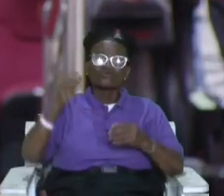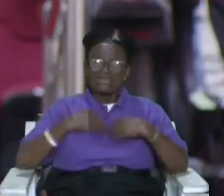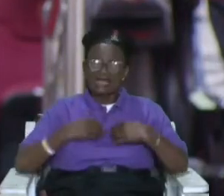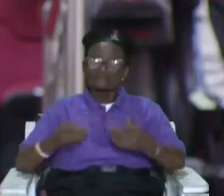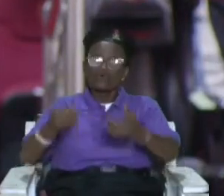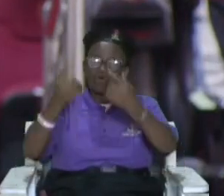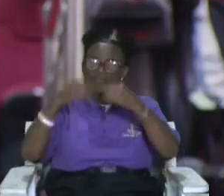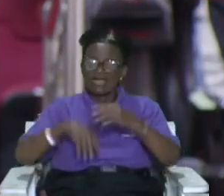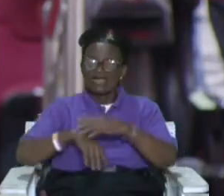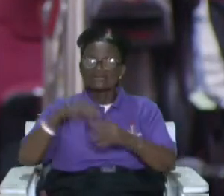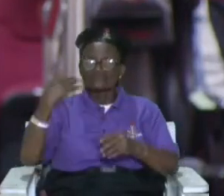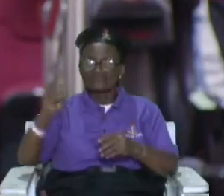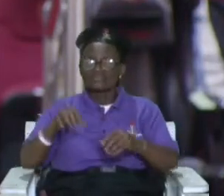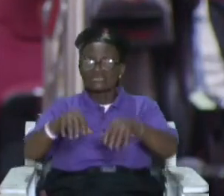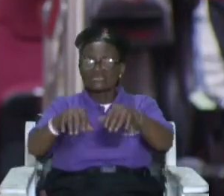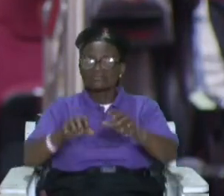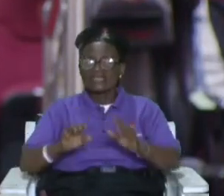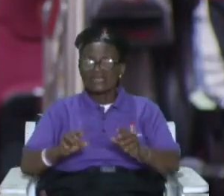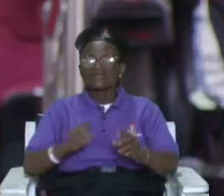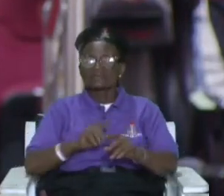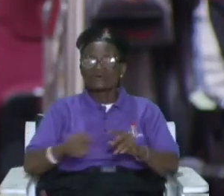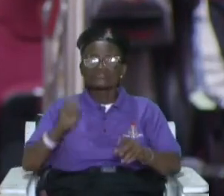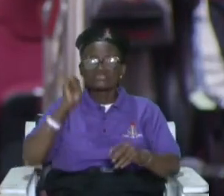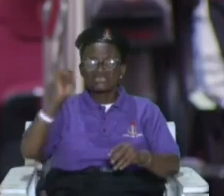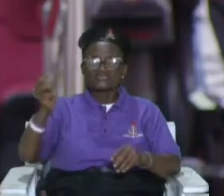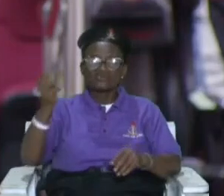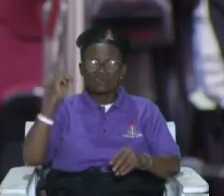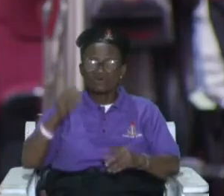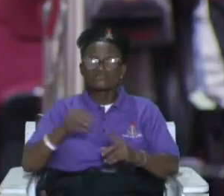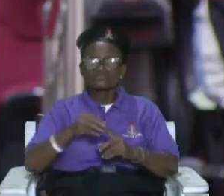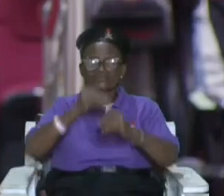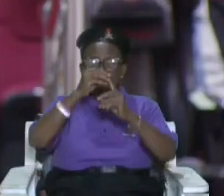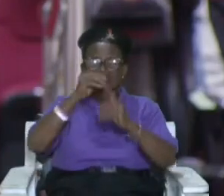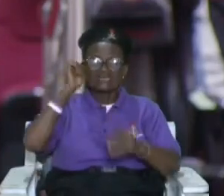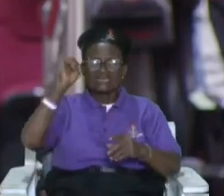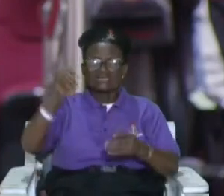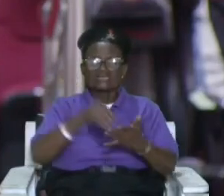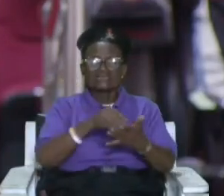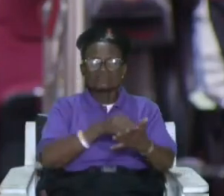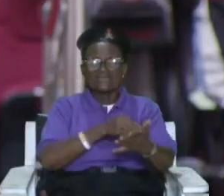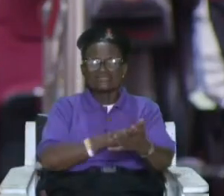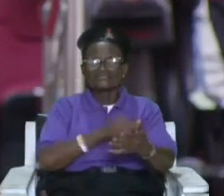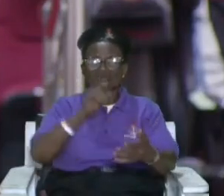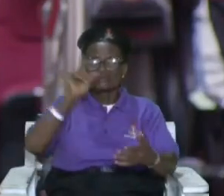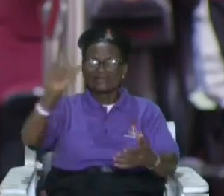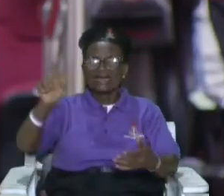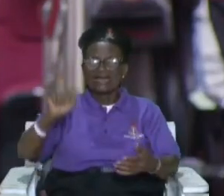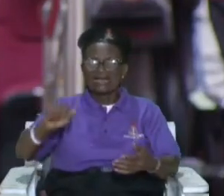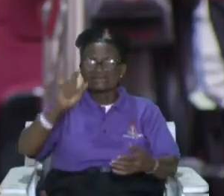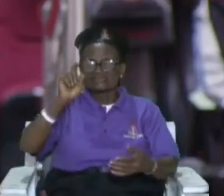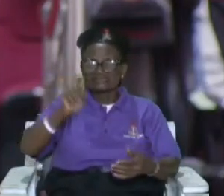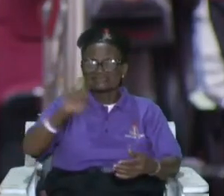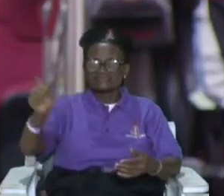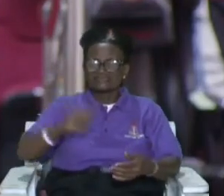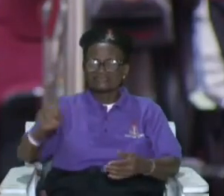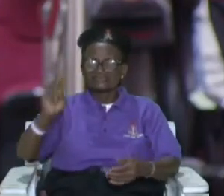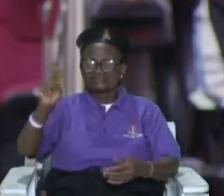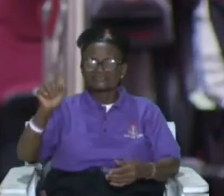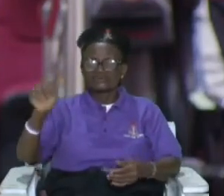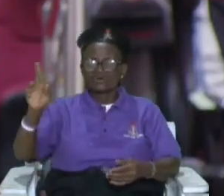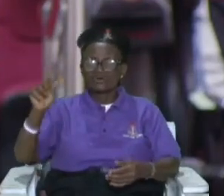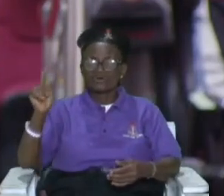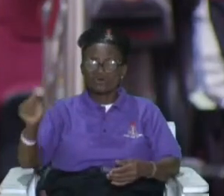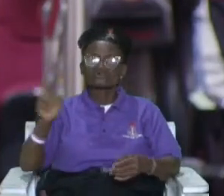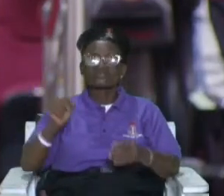But it was specific. He mentioned Lazarus. So tonight God is going to be